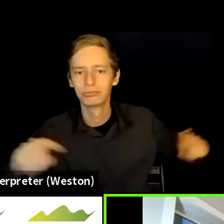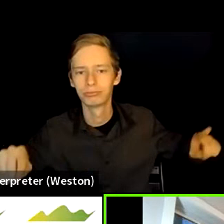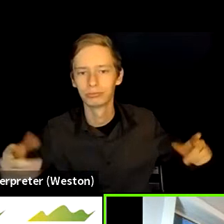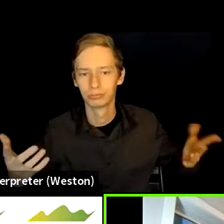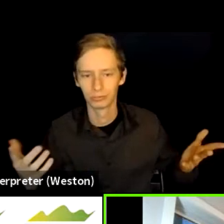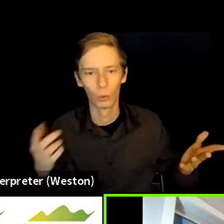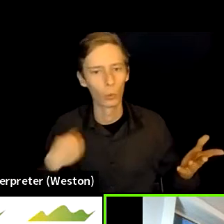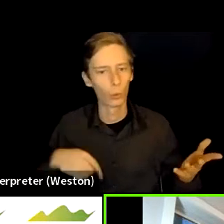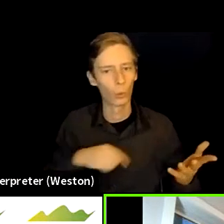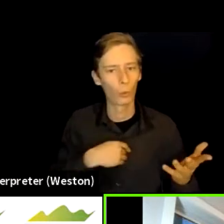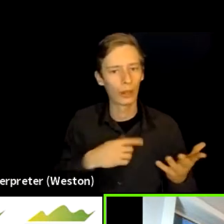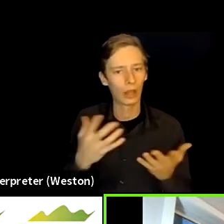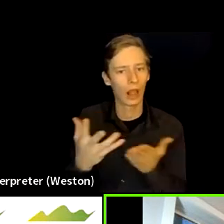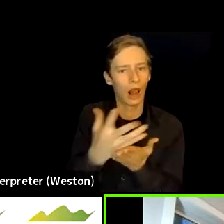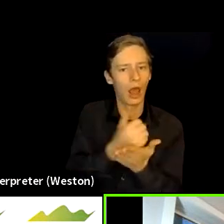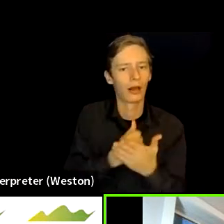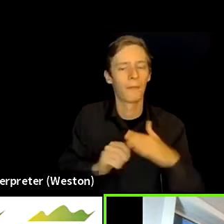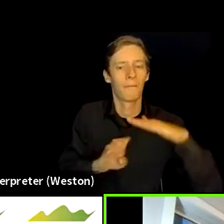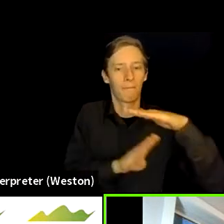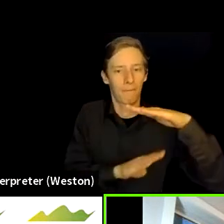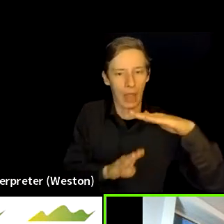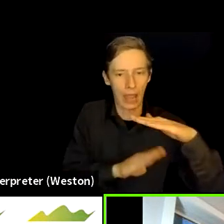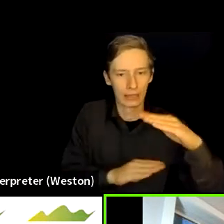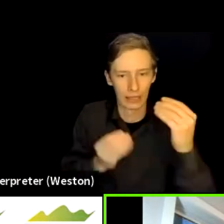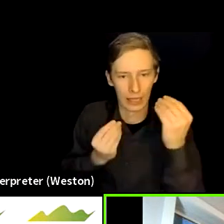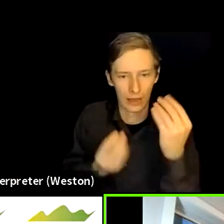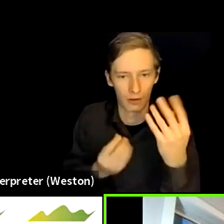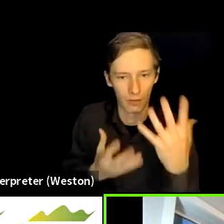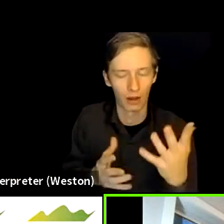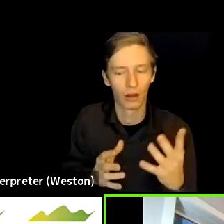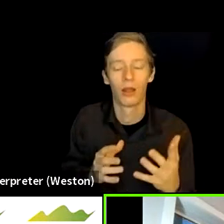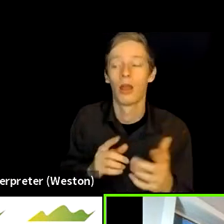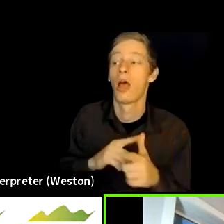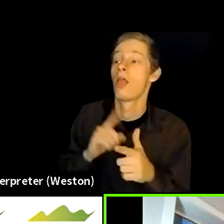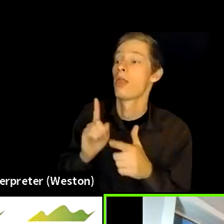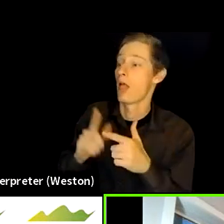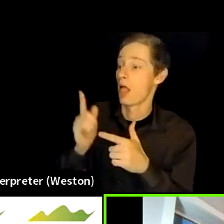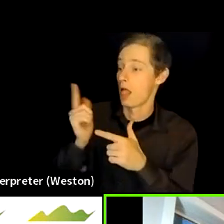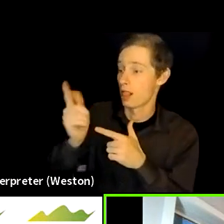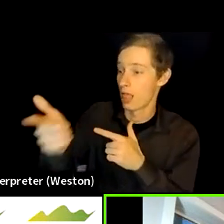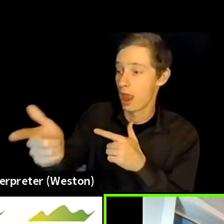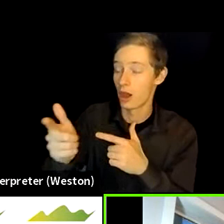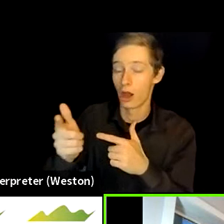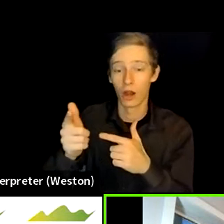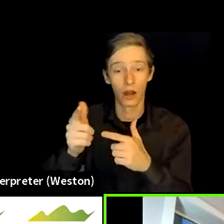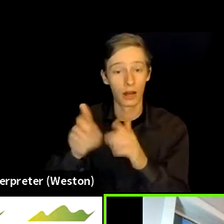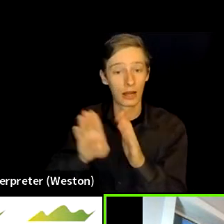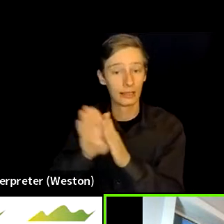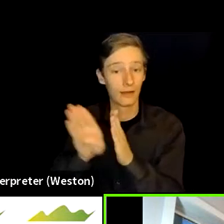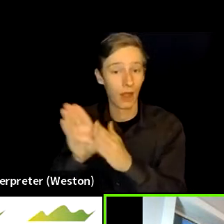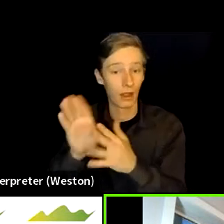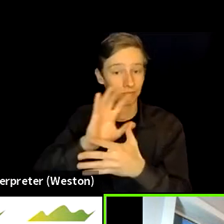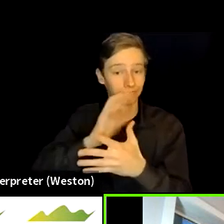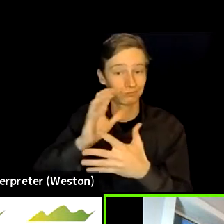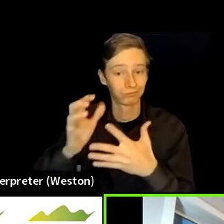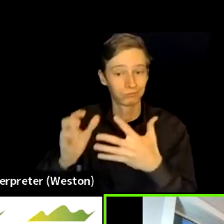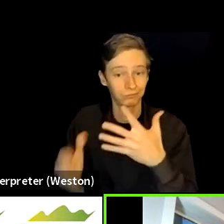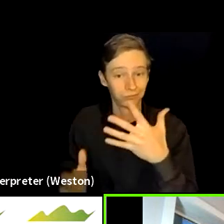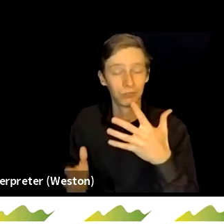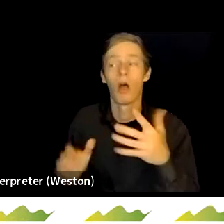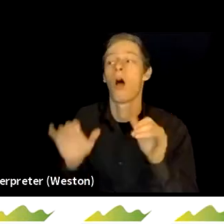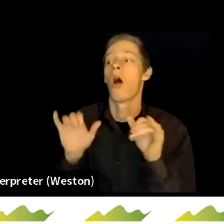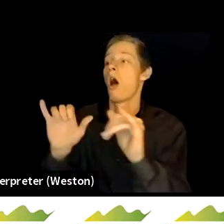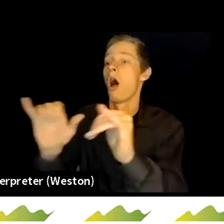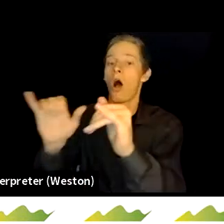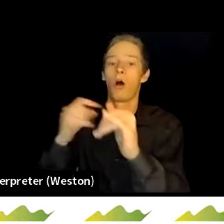very basic information. And then as we saw the phases develop and that we were going to need to collect information about medical conditions, we